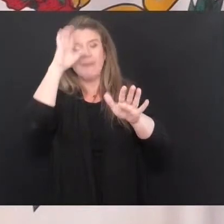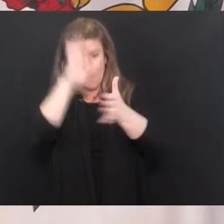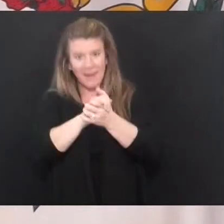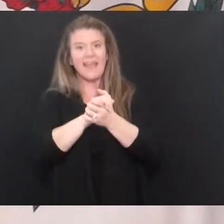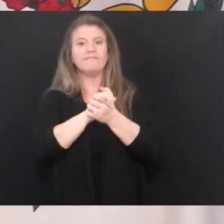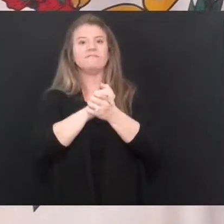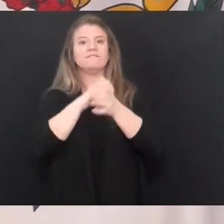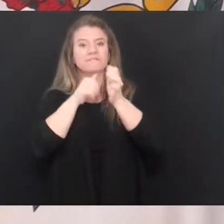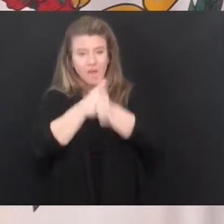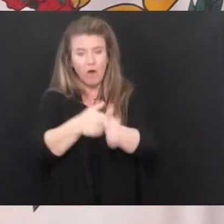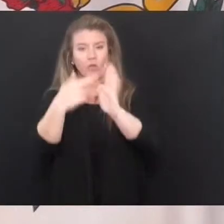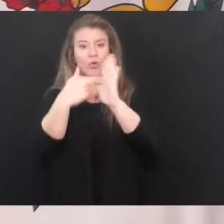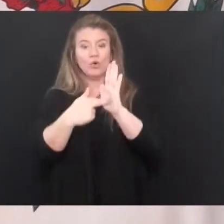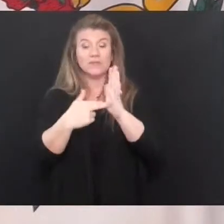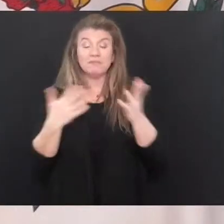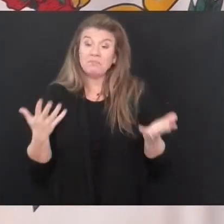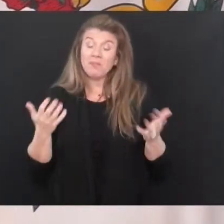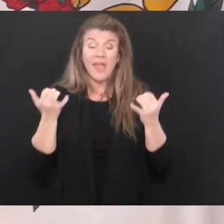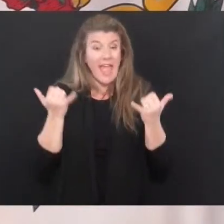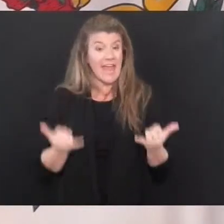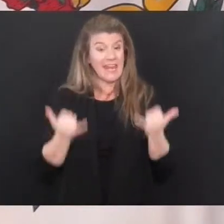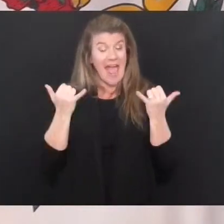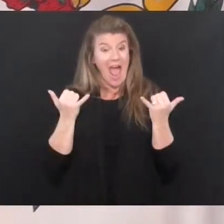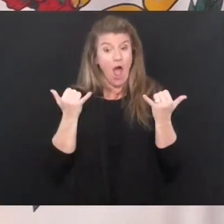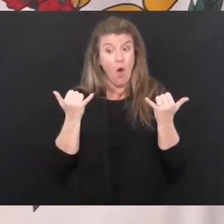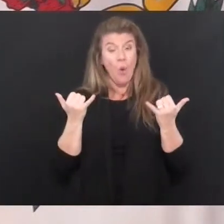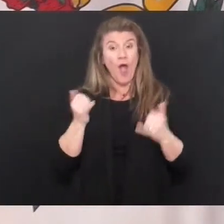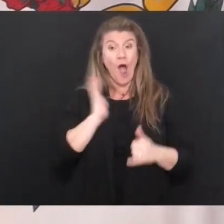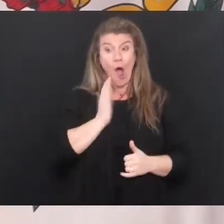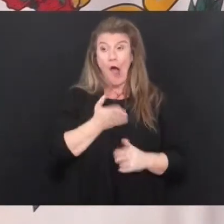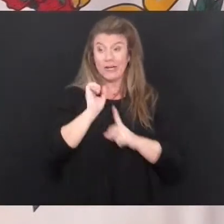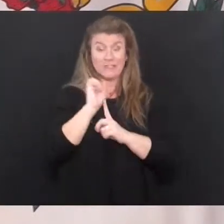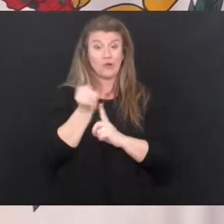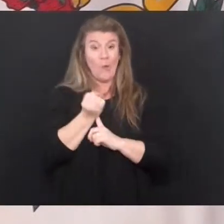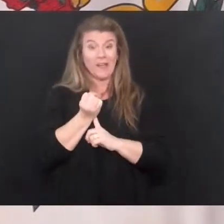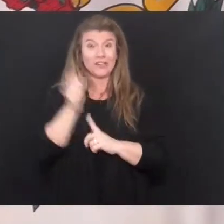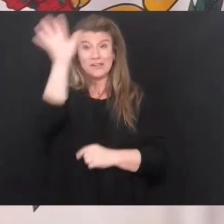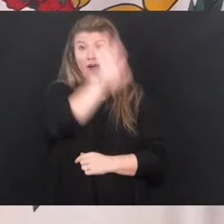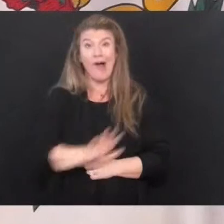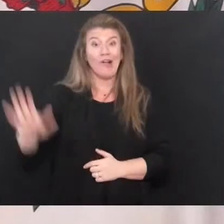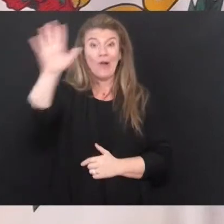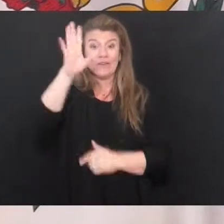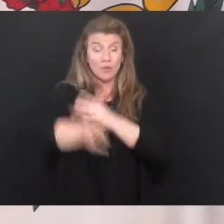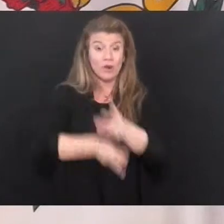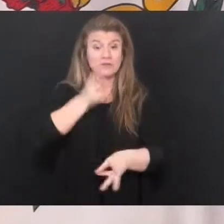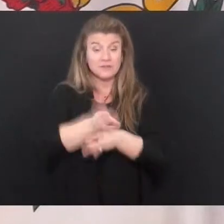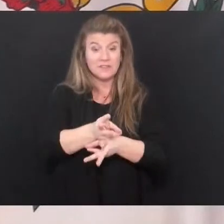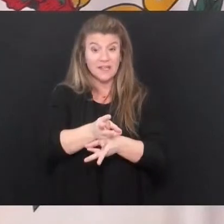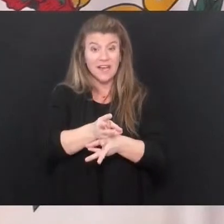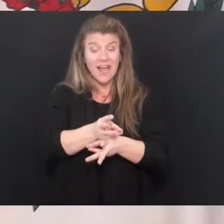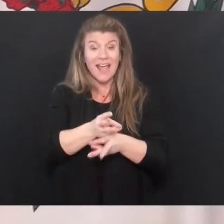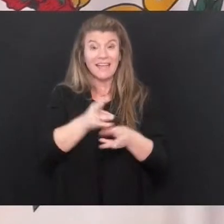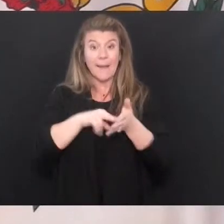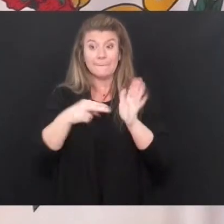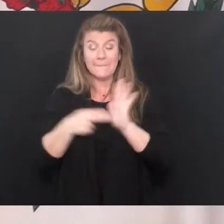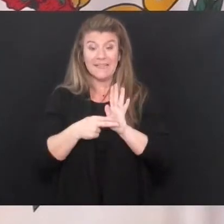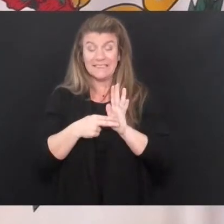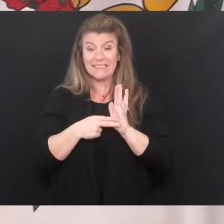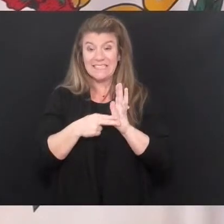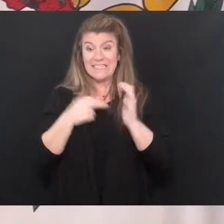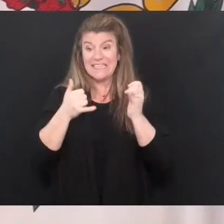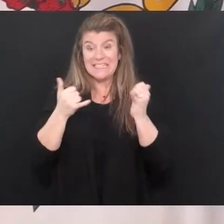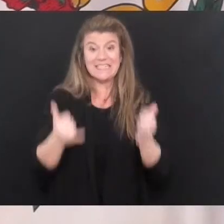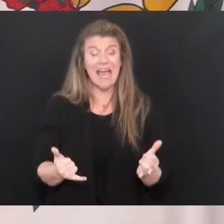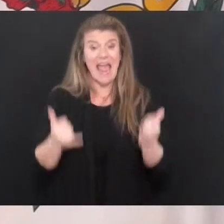now, like it or not like it, we're in a situation nationwide to where today we're